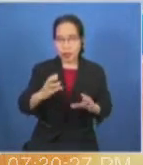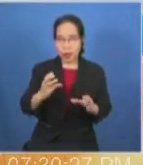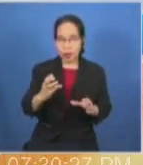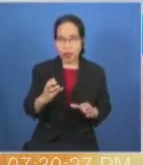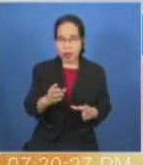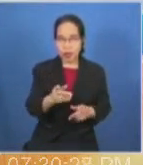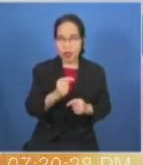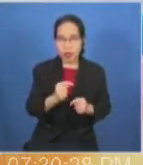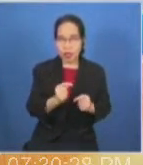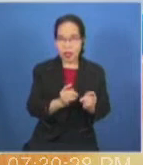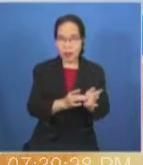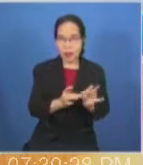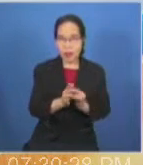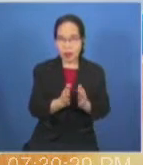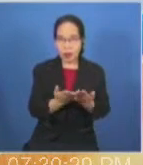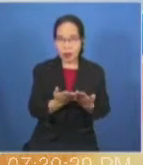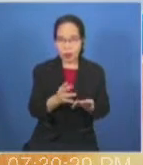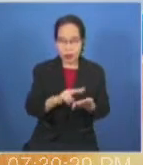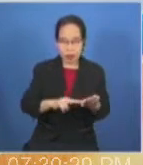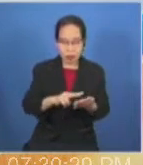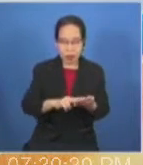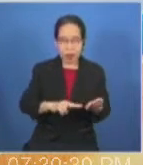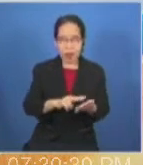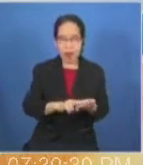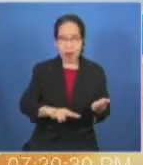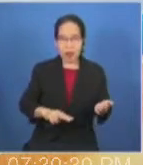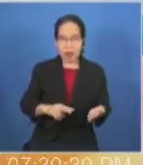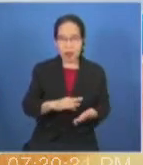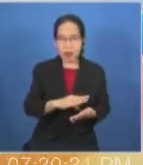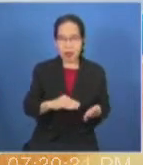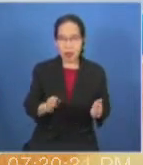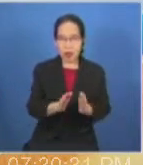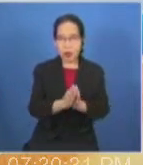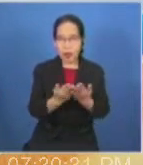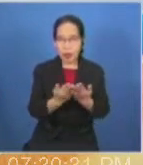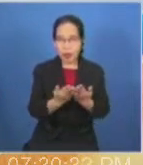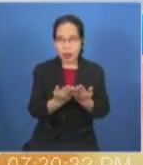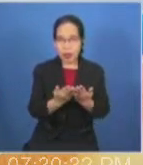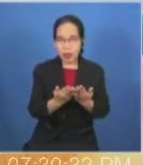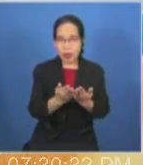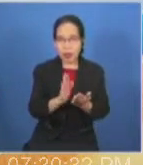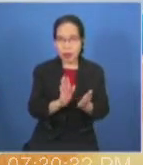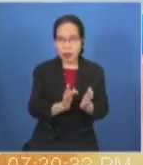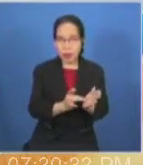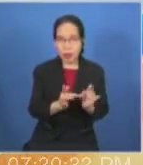So be the ones to compare or to weigh things. Open your Bibles